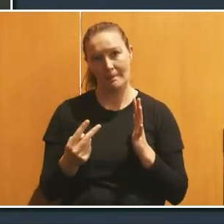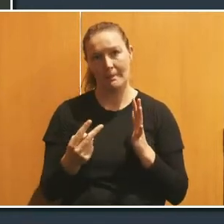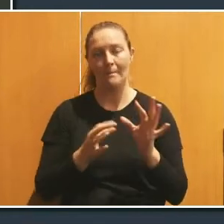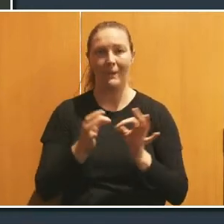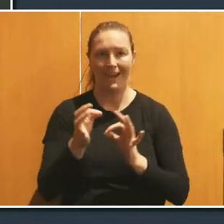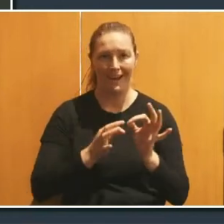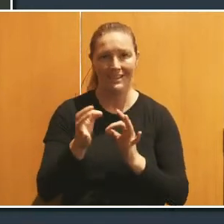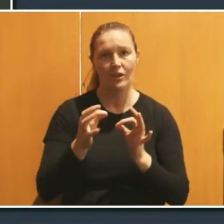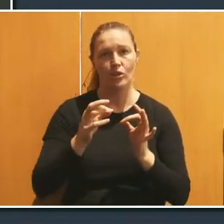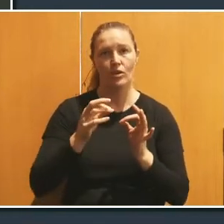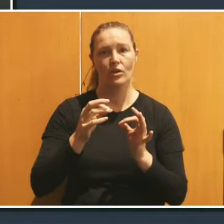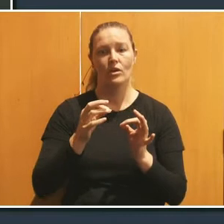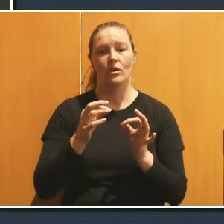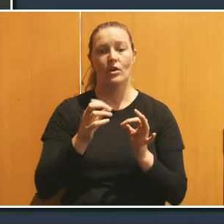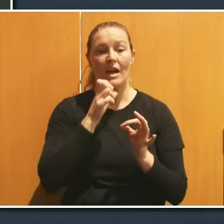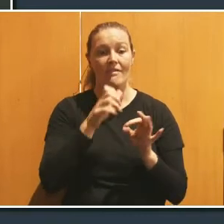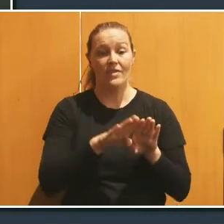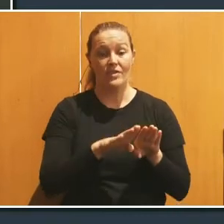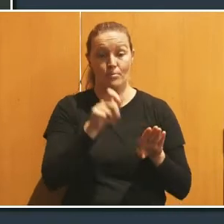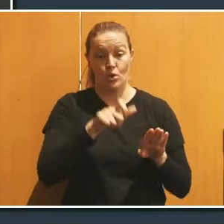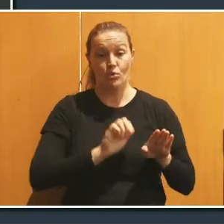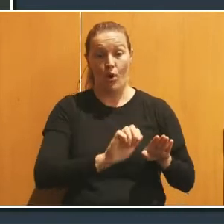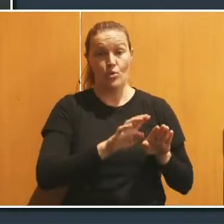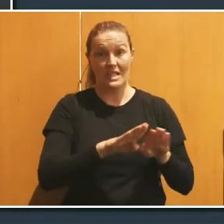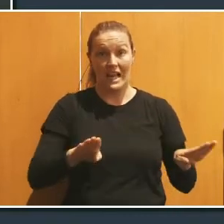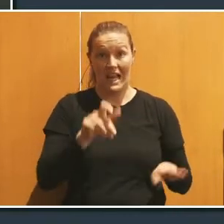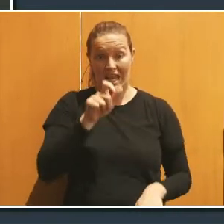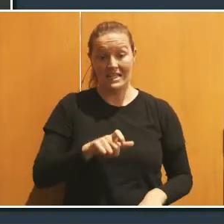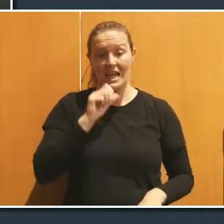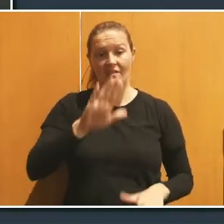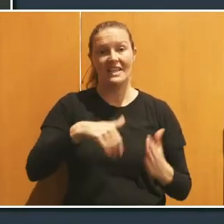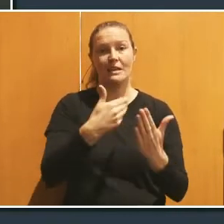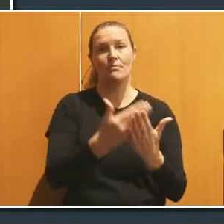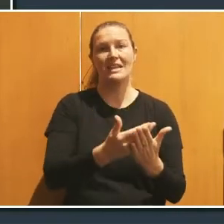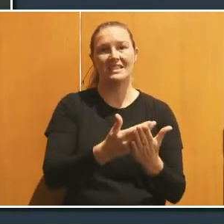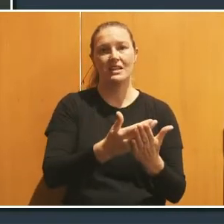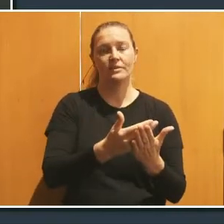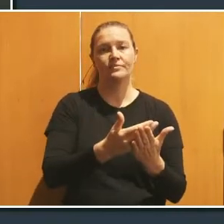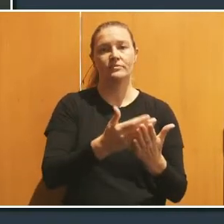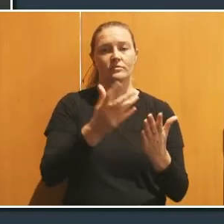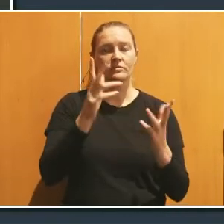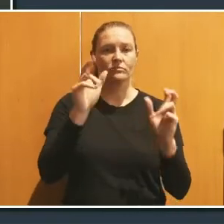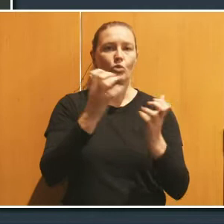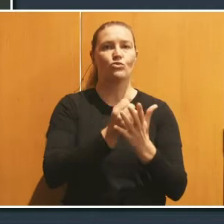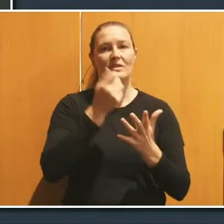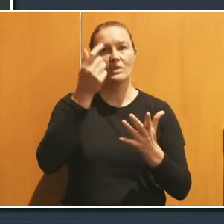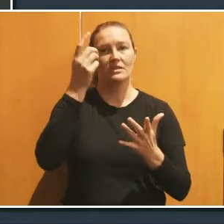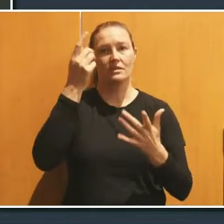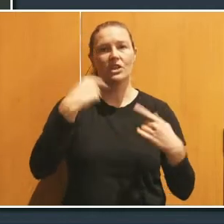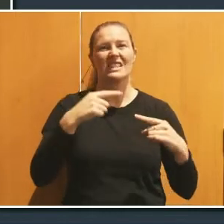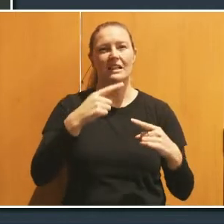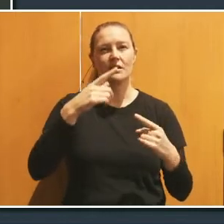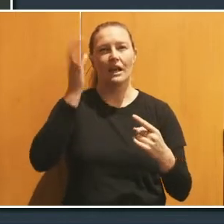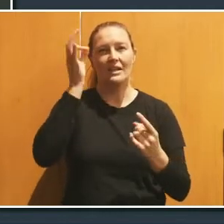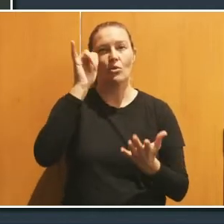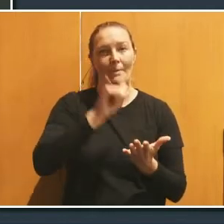where if the landowner submits a resource consent application to develop the land, then a rates